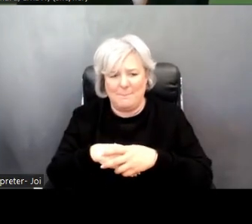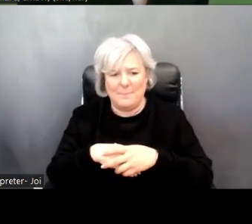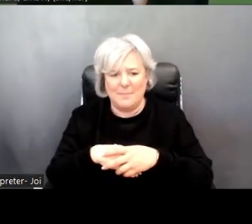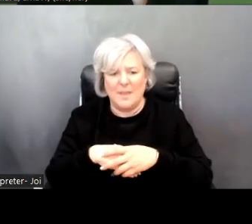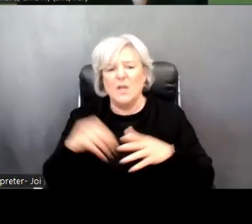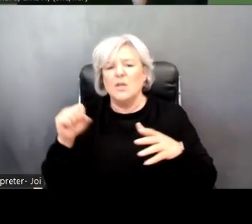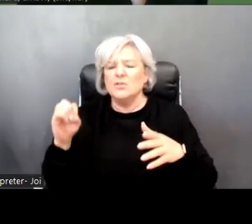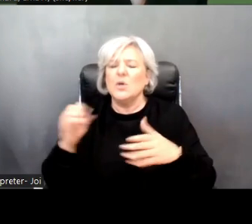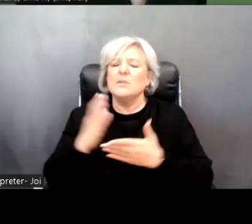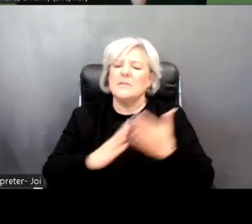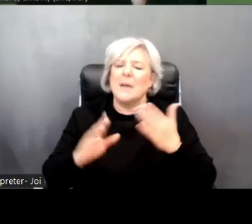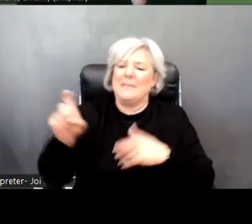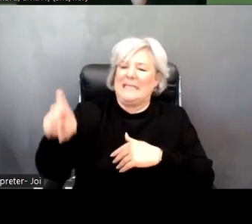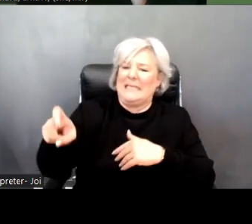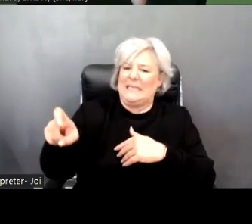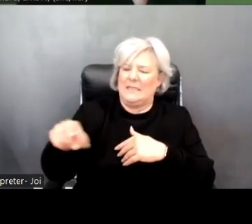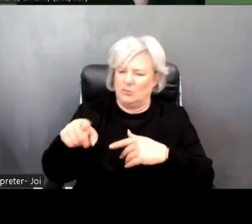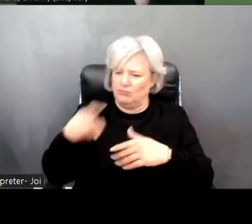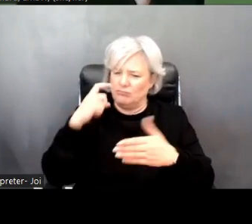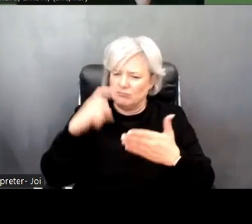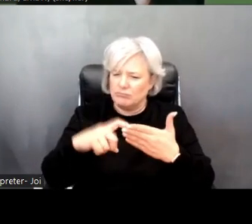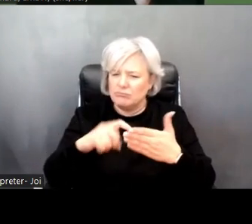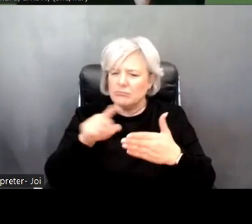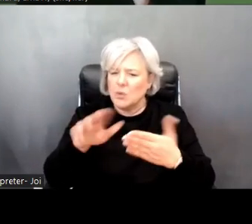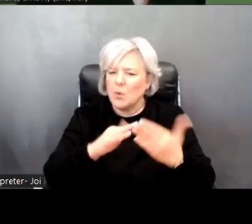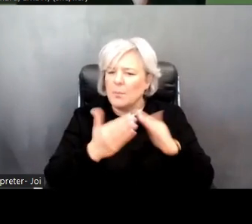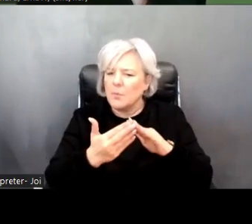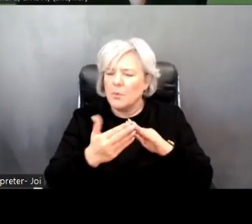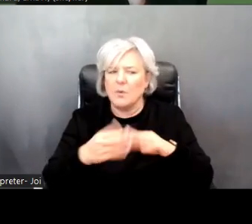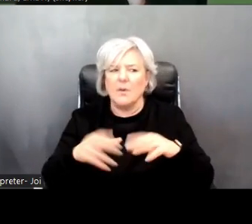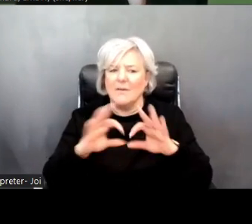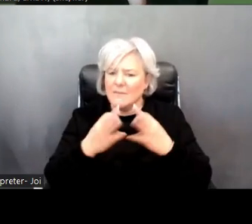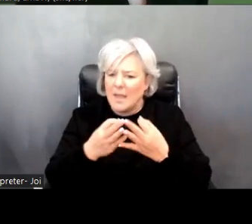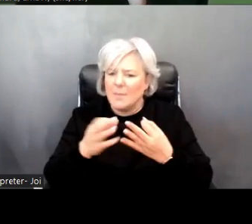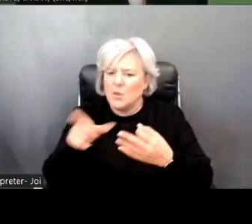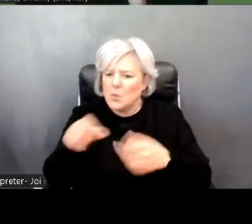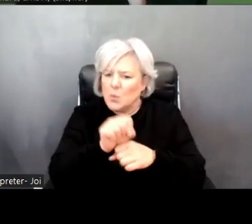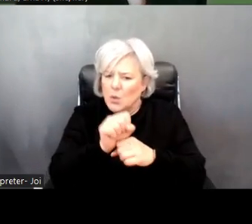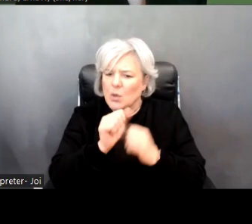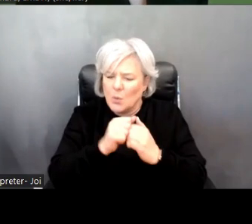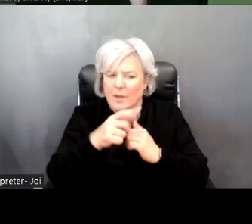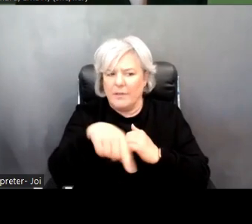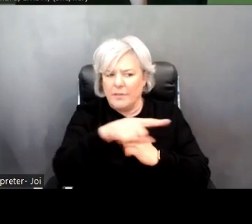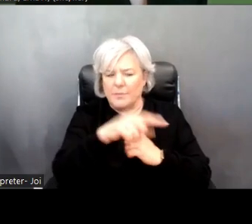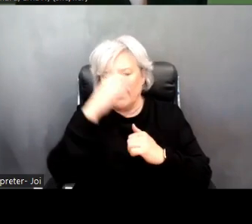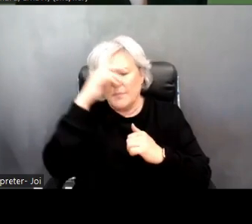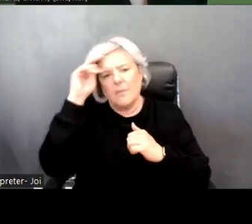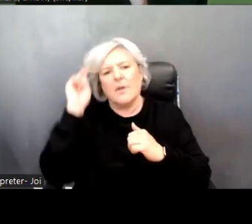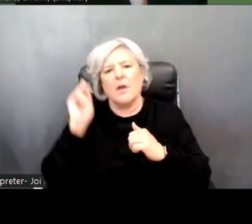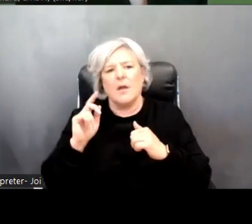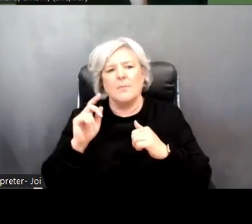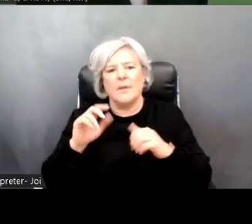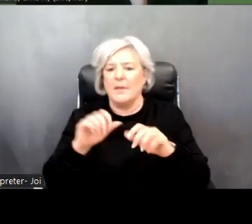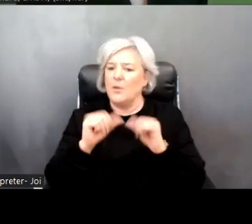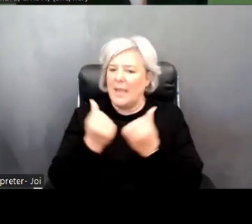So what are some of the needs that you see in your community with the families that you're working with, or the families that your